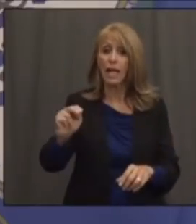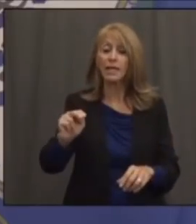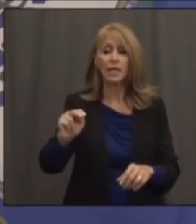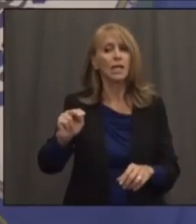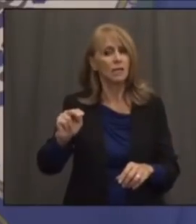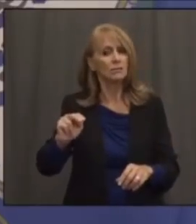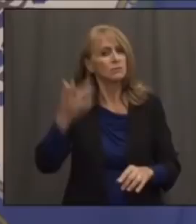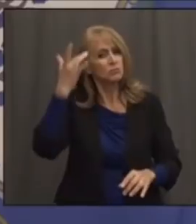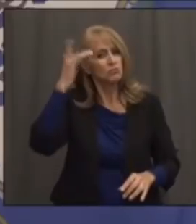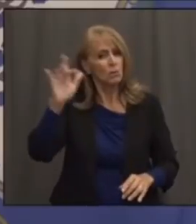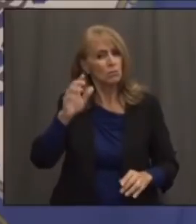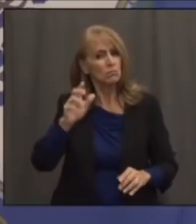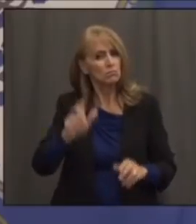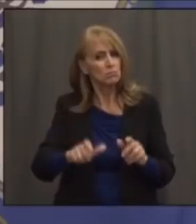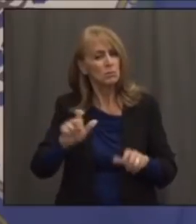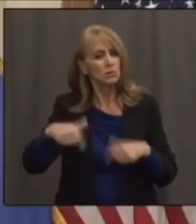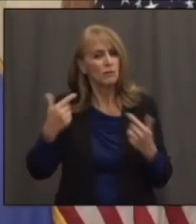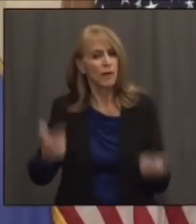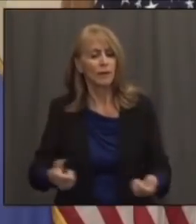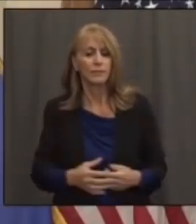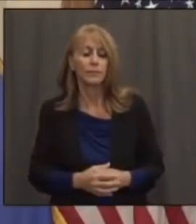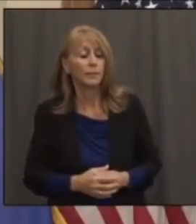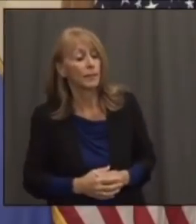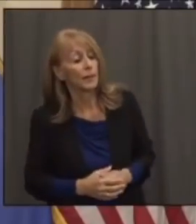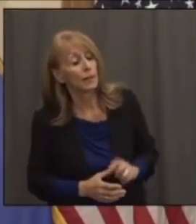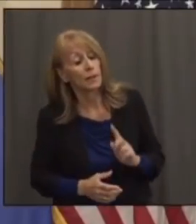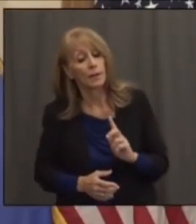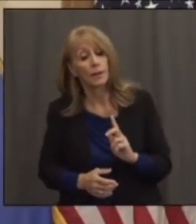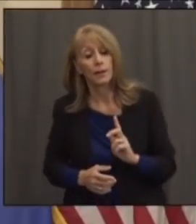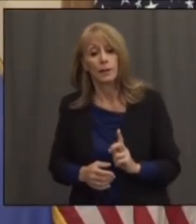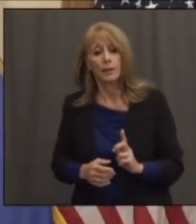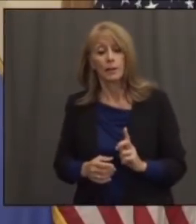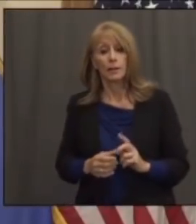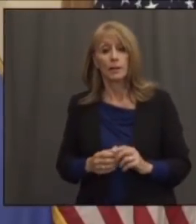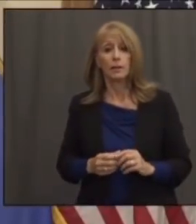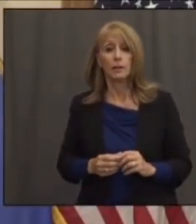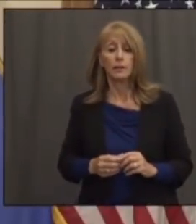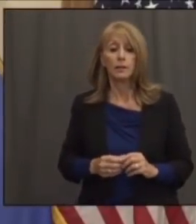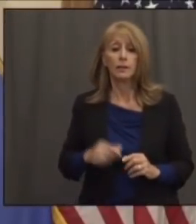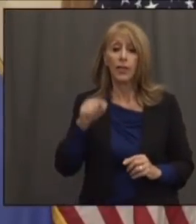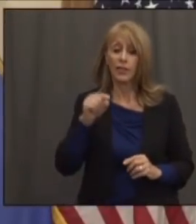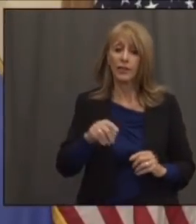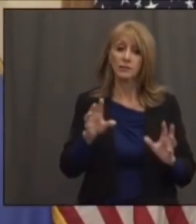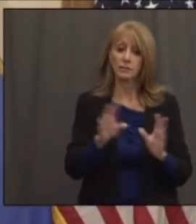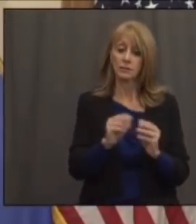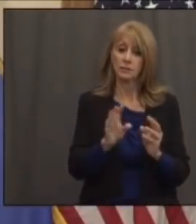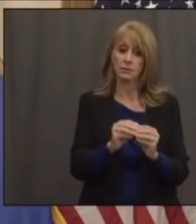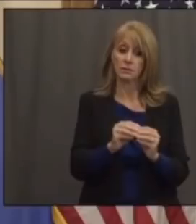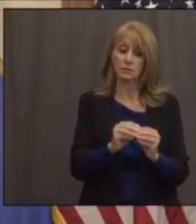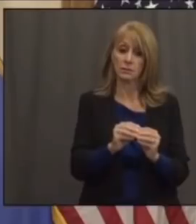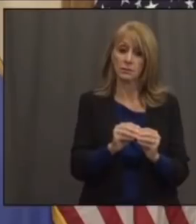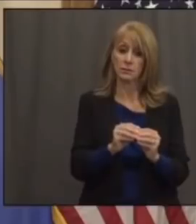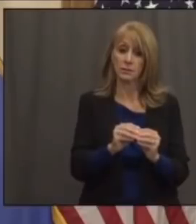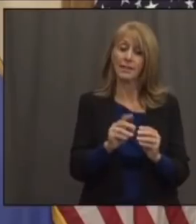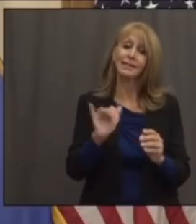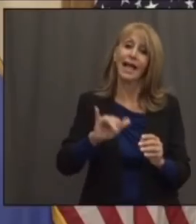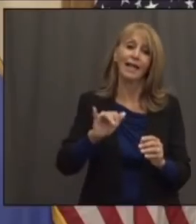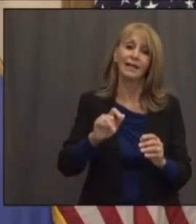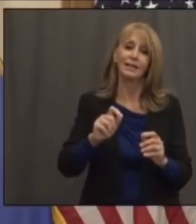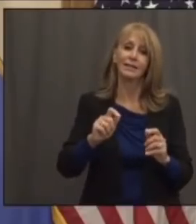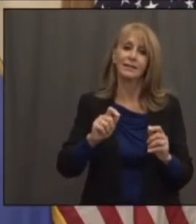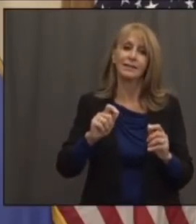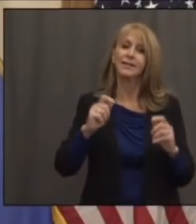balance. And on a similar note, this press briefing has read to me as at least a bit of a celebratory